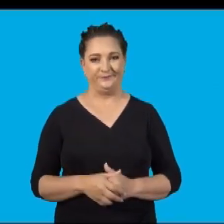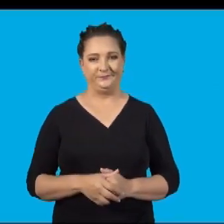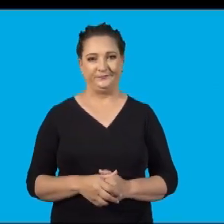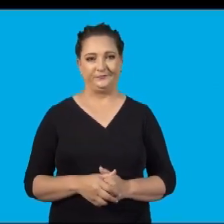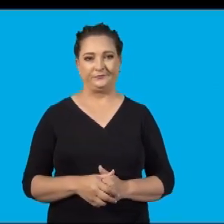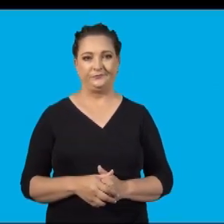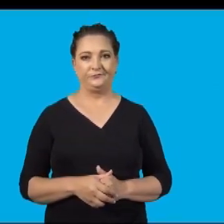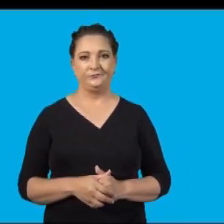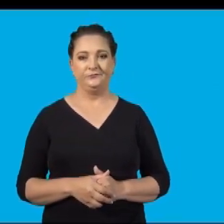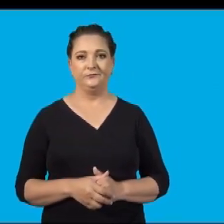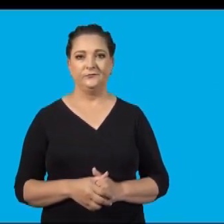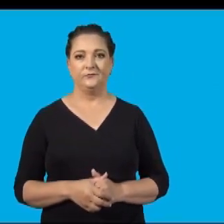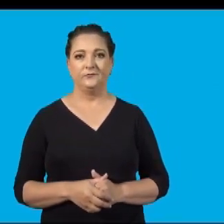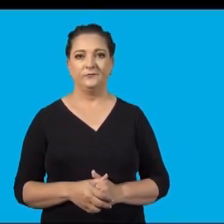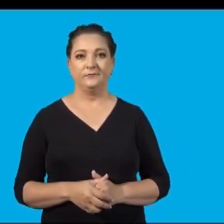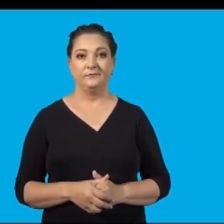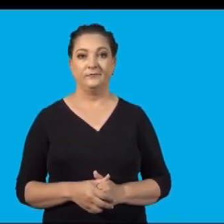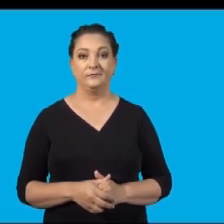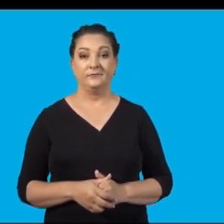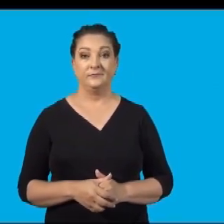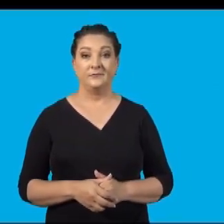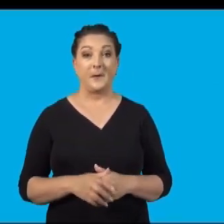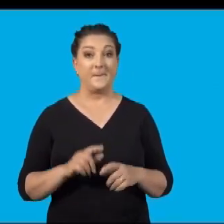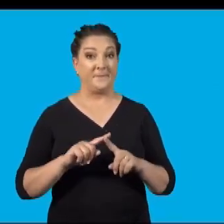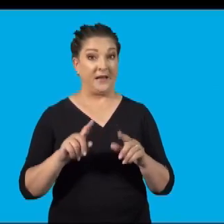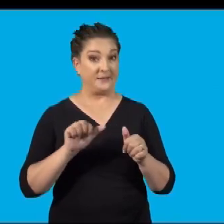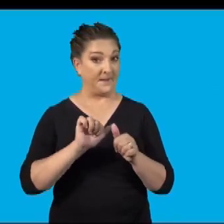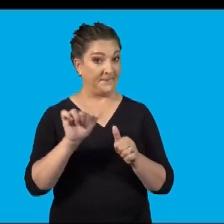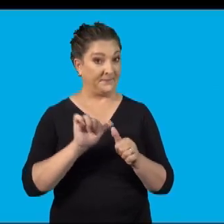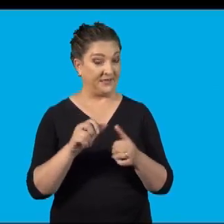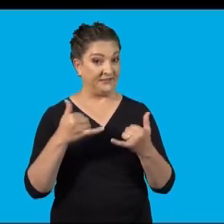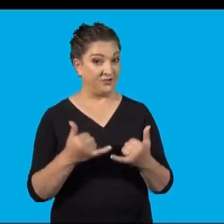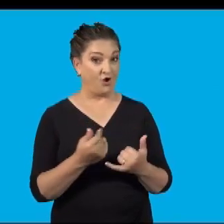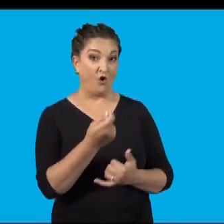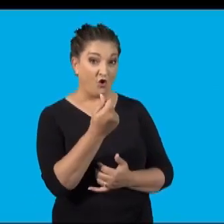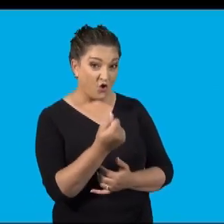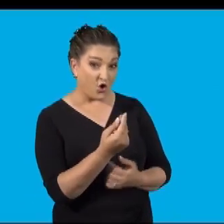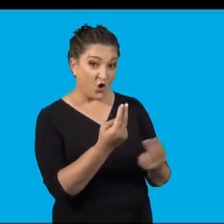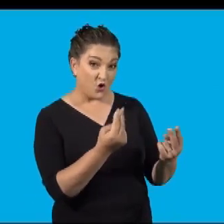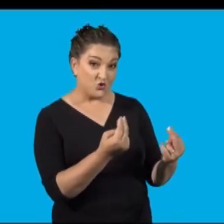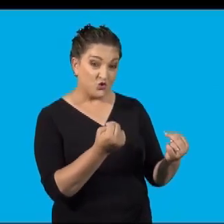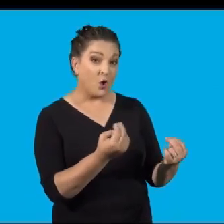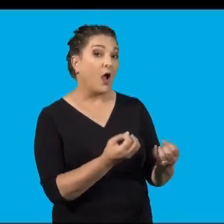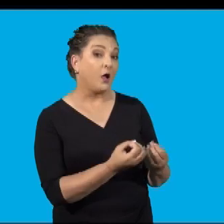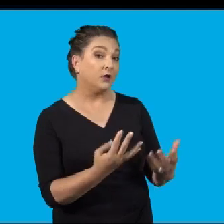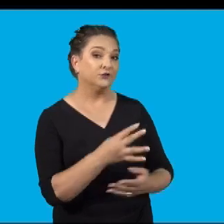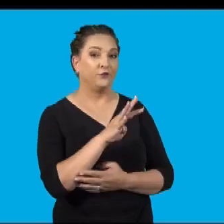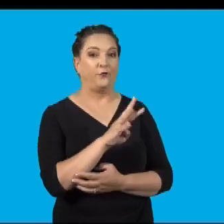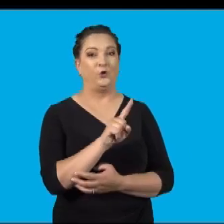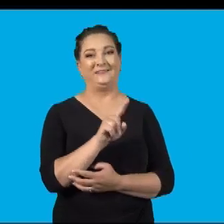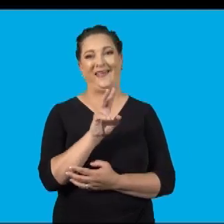88,000 over there. Then, for a better model, the cost price of the new